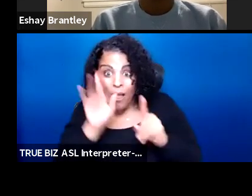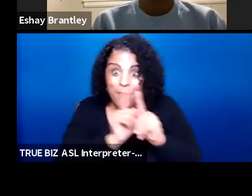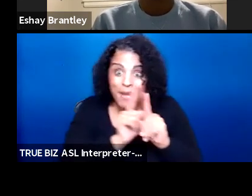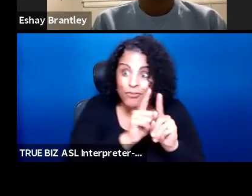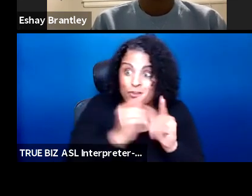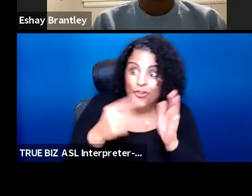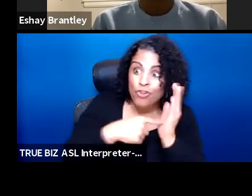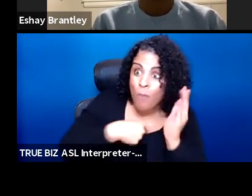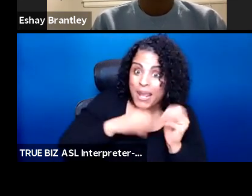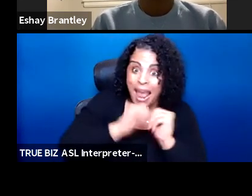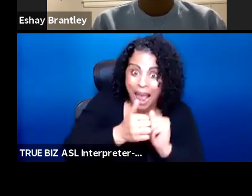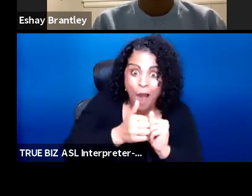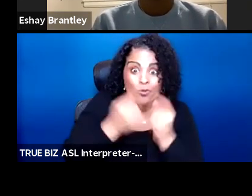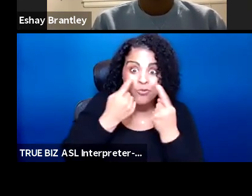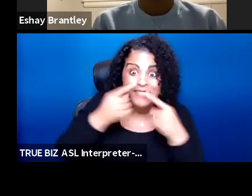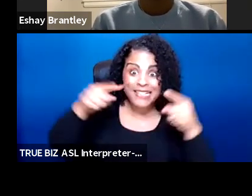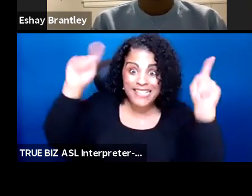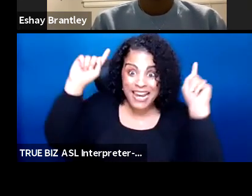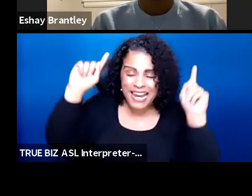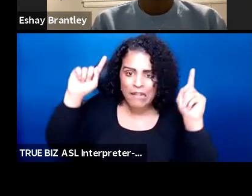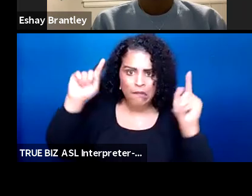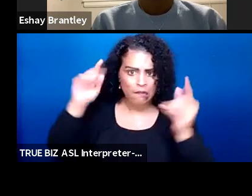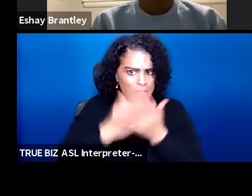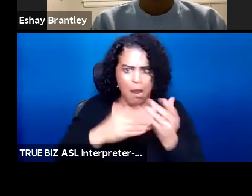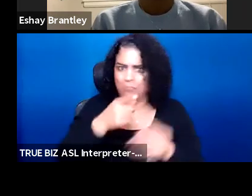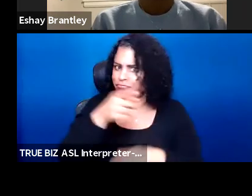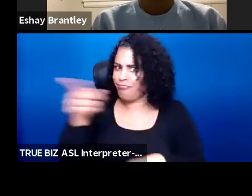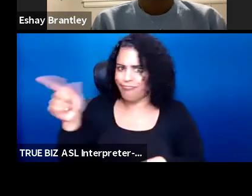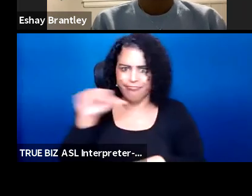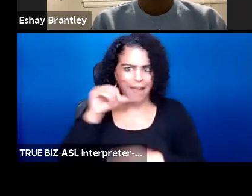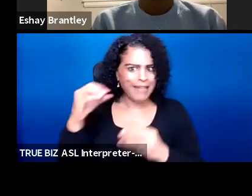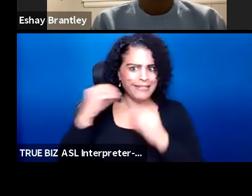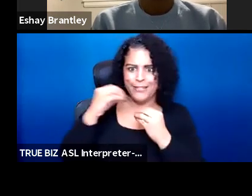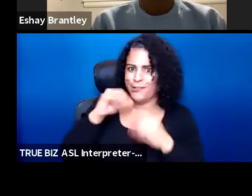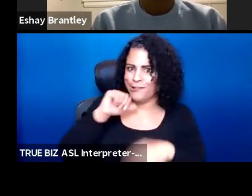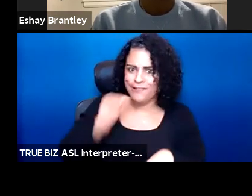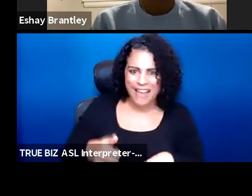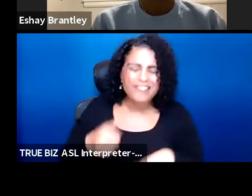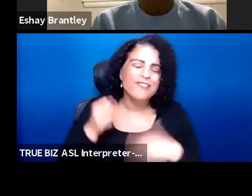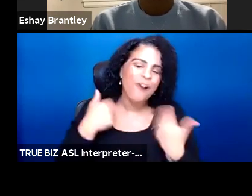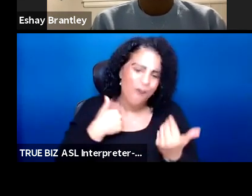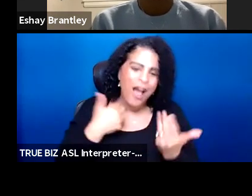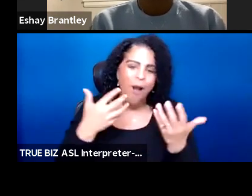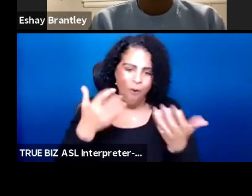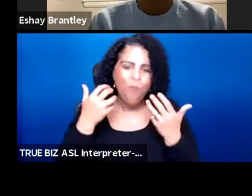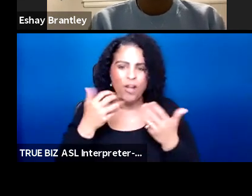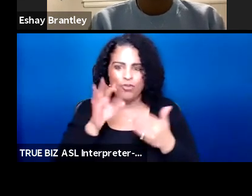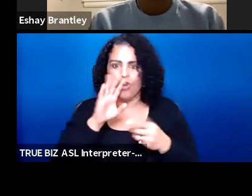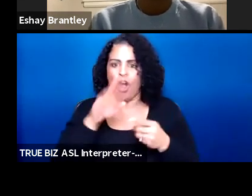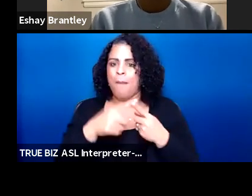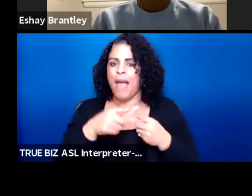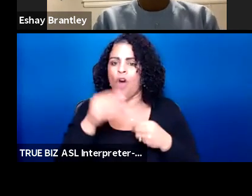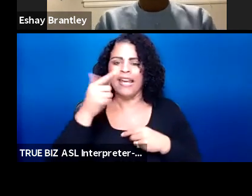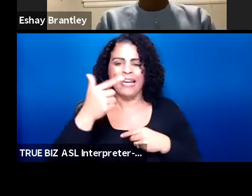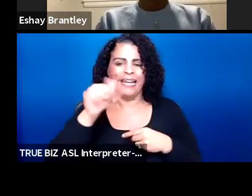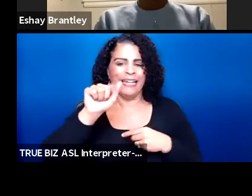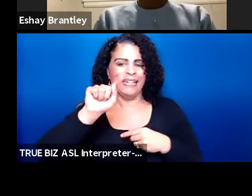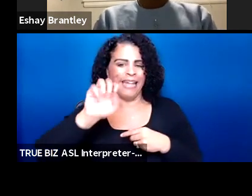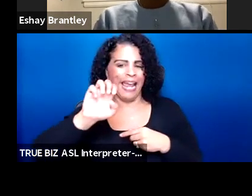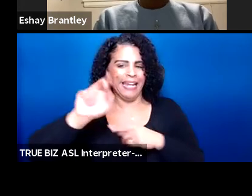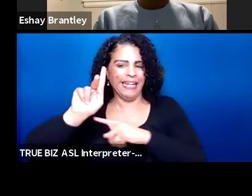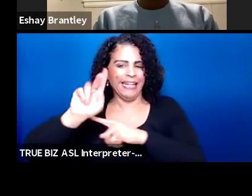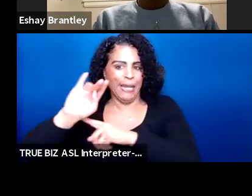how to make this a life, you know, some of them didn't do that, you know. And so I do want to touch on gatekeeping in terms of like not